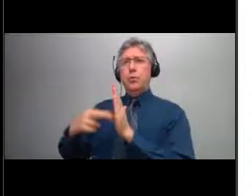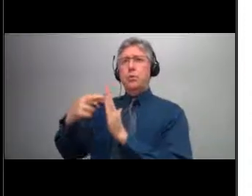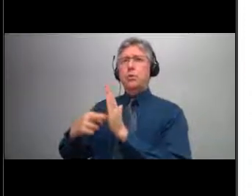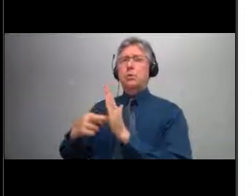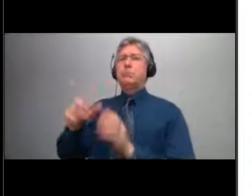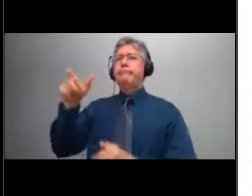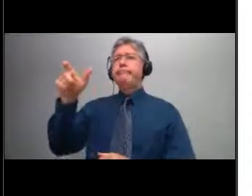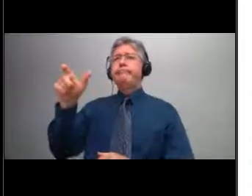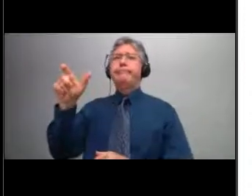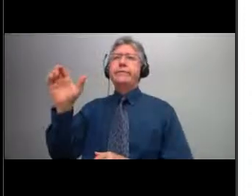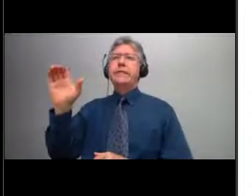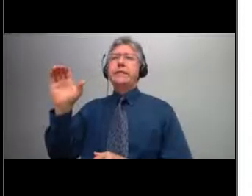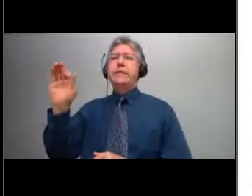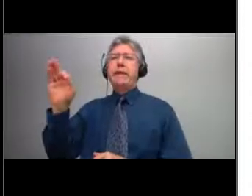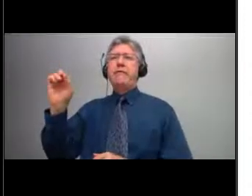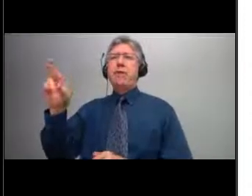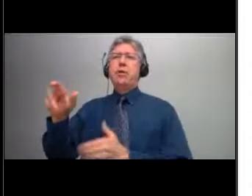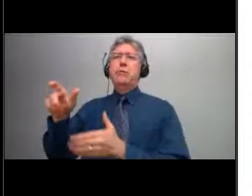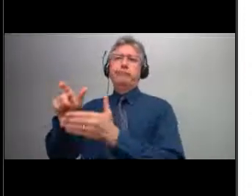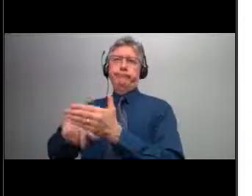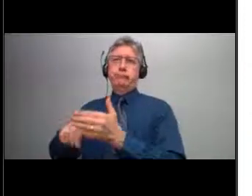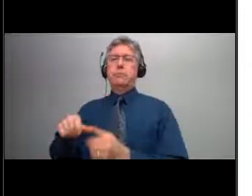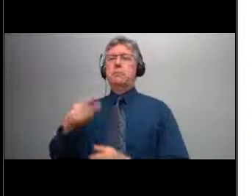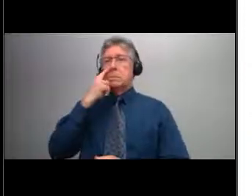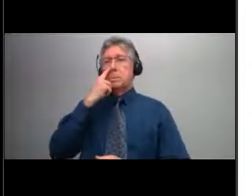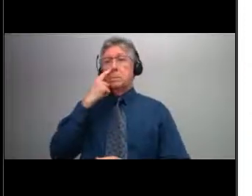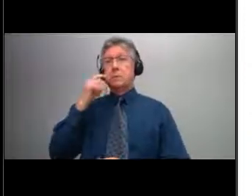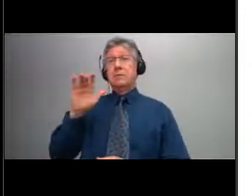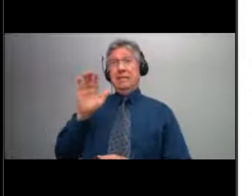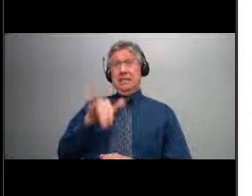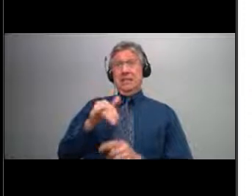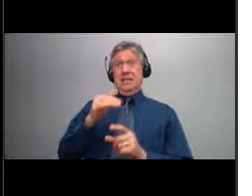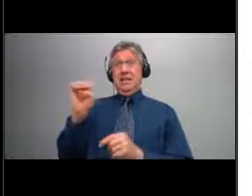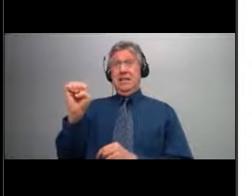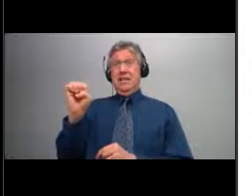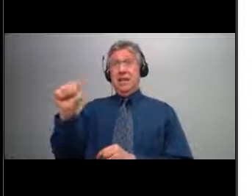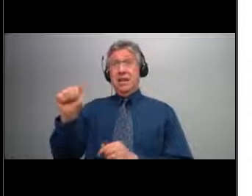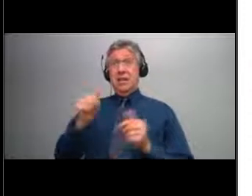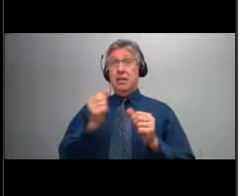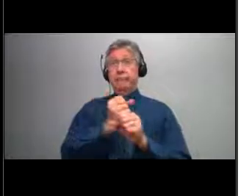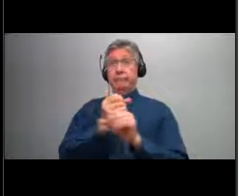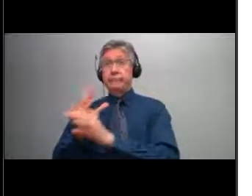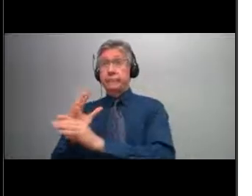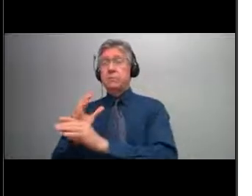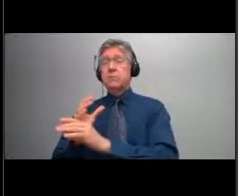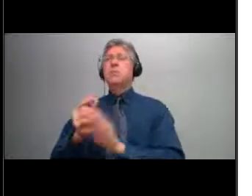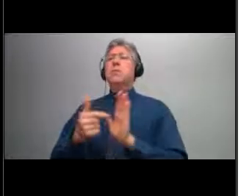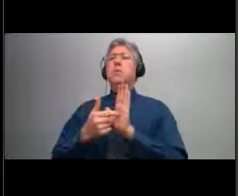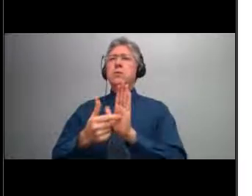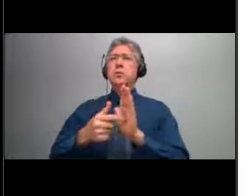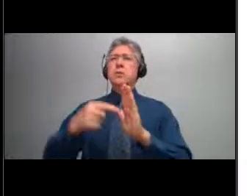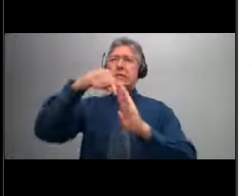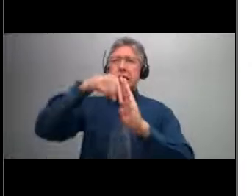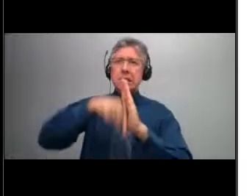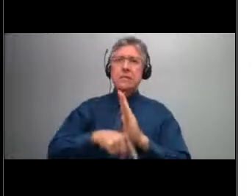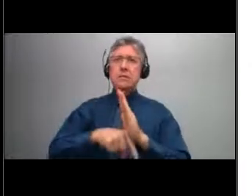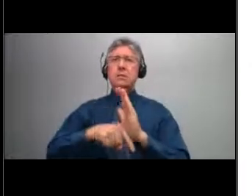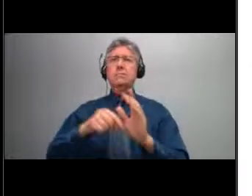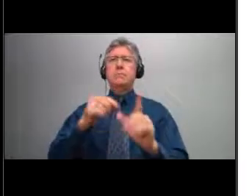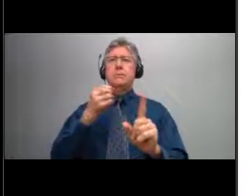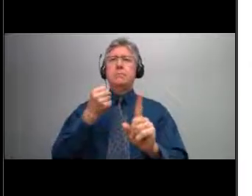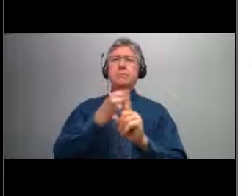Federal Regulations. The EA that was prepared details an analysis of the potential environmental effects associated with the